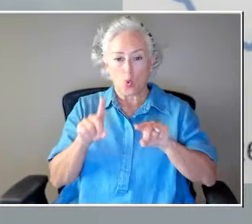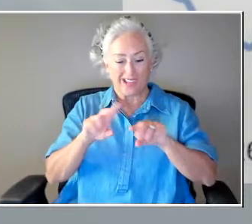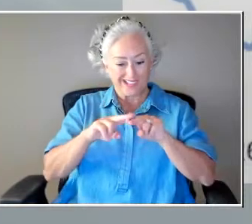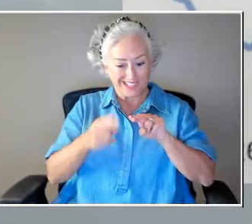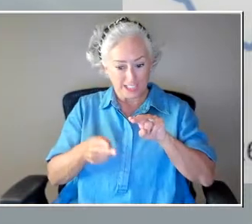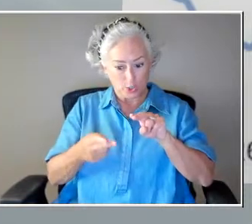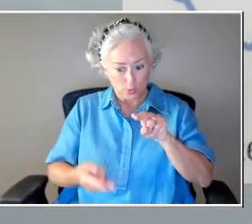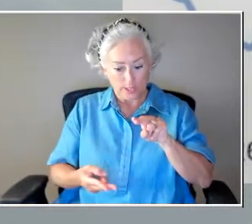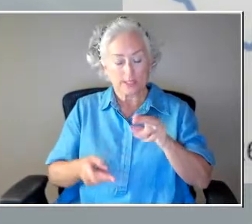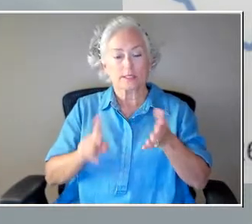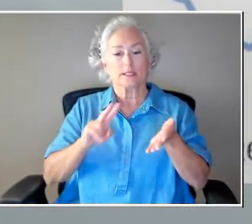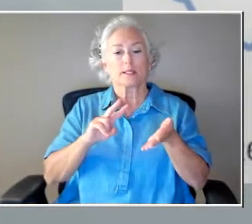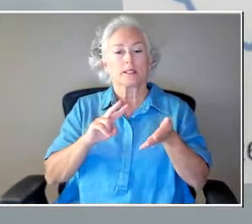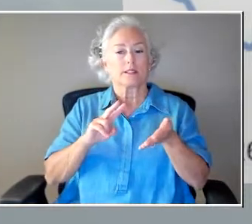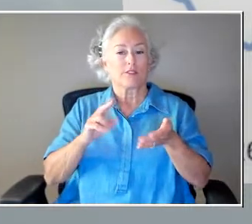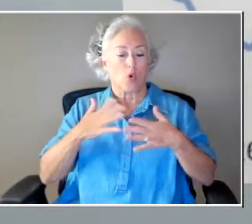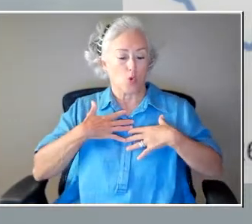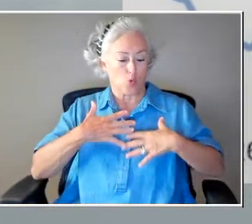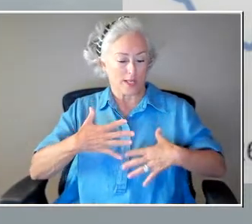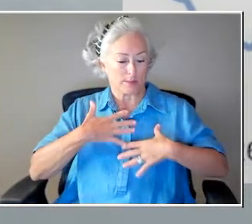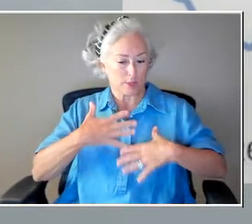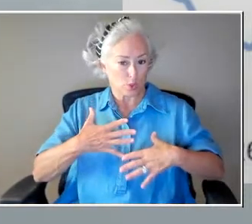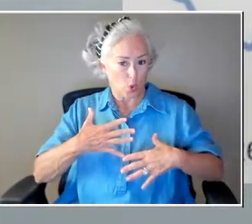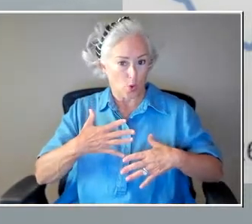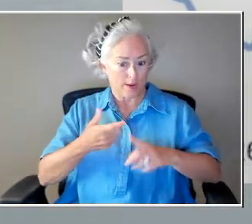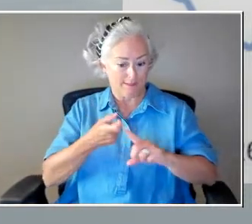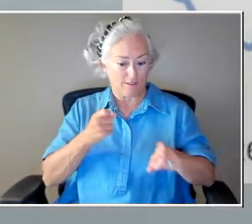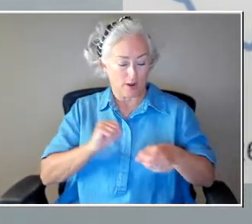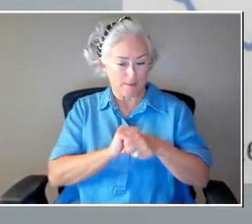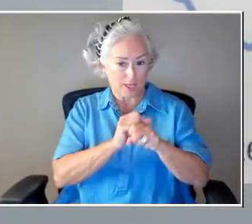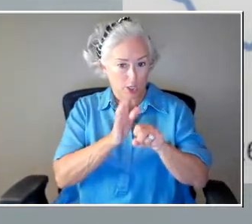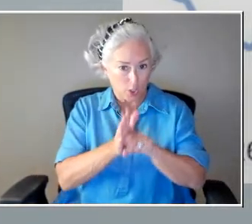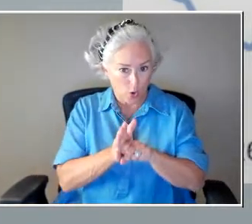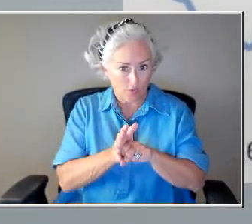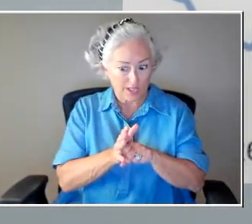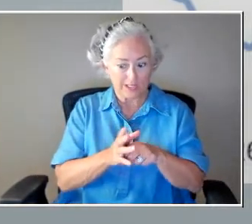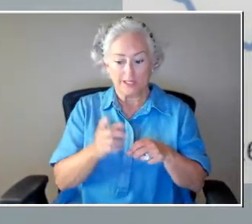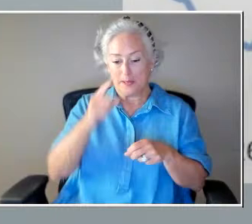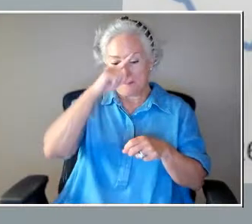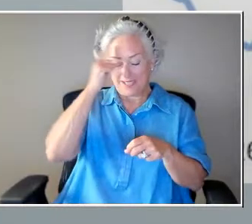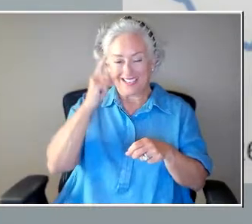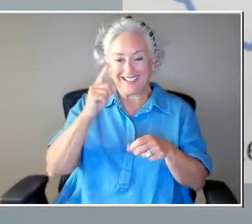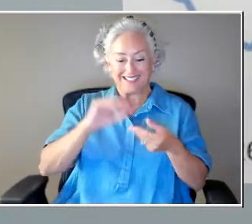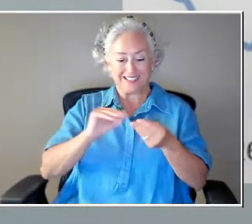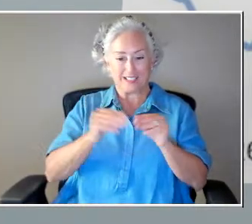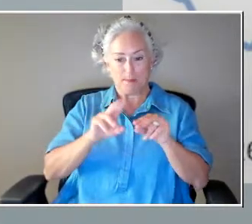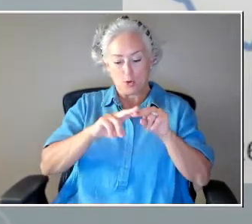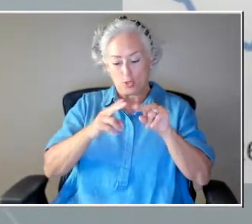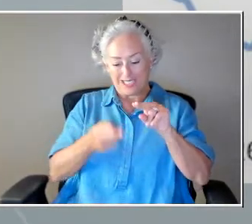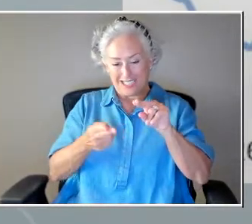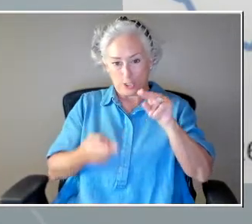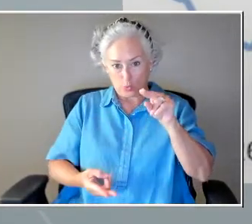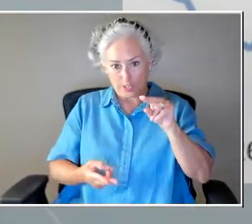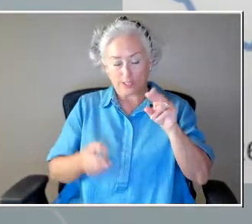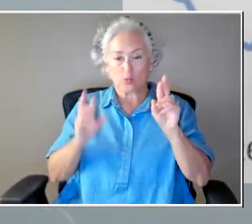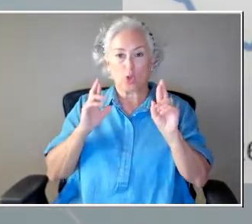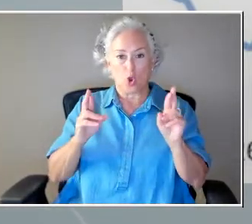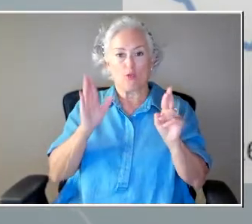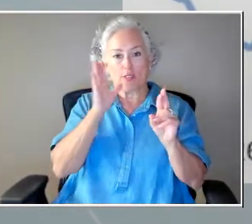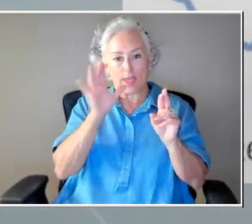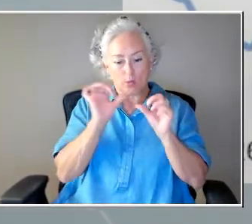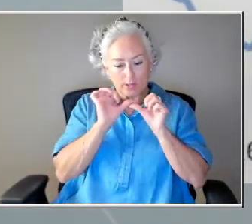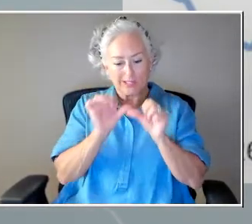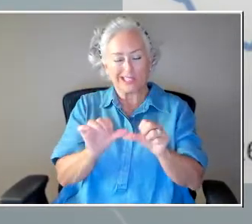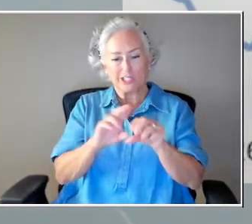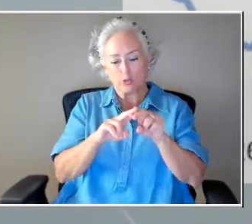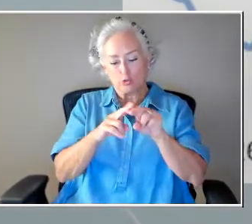symptoms or COVID. Since we have seen a slight decrease in that over the last 2 weeks, hopefully that will continue to decrease. What does that mean? That yes,